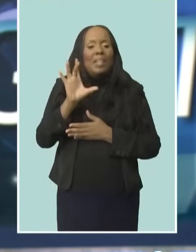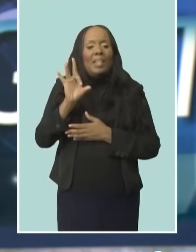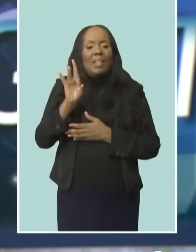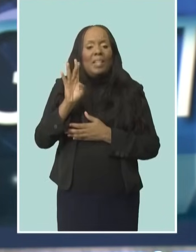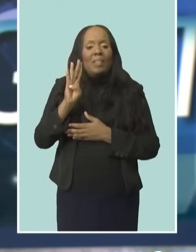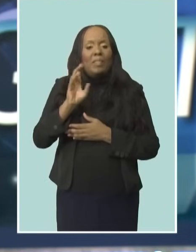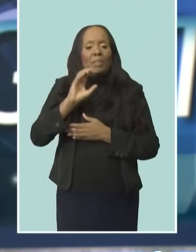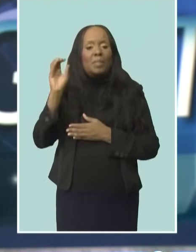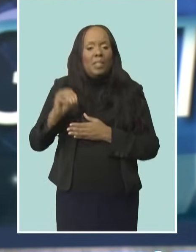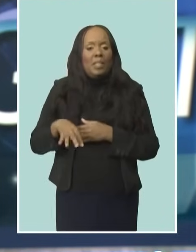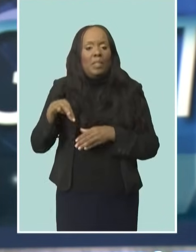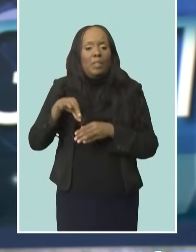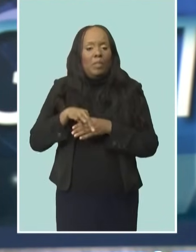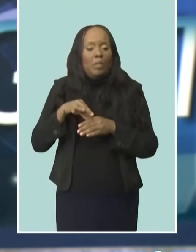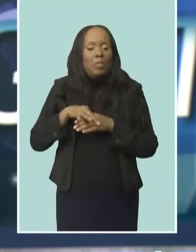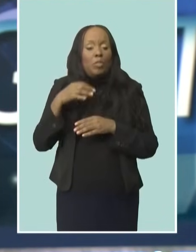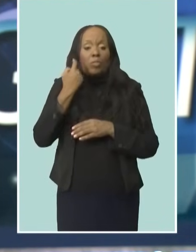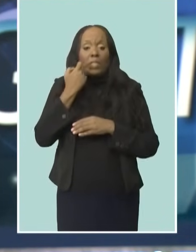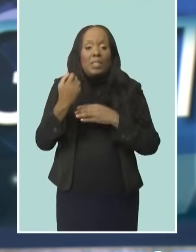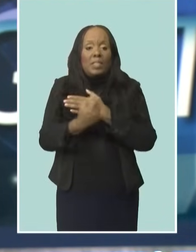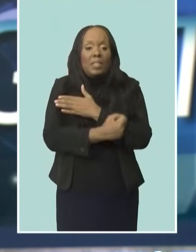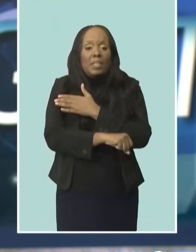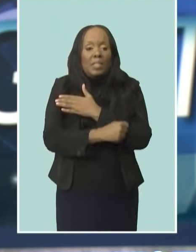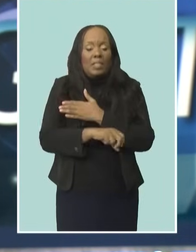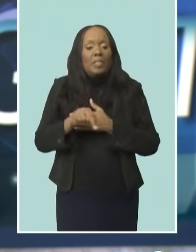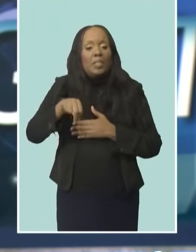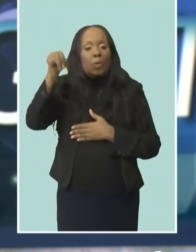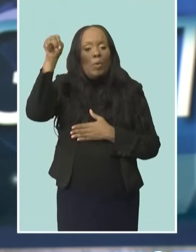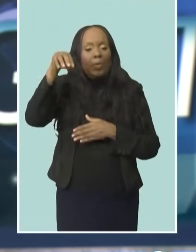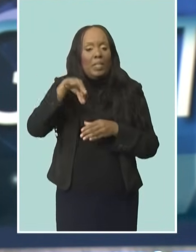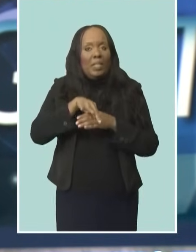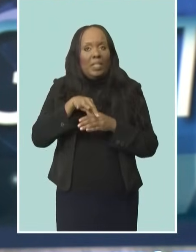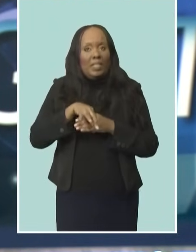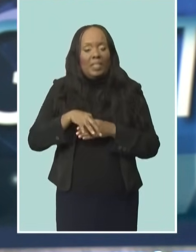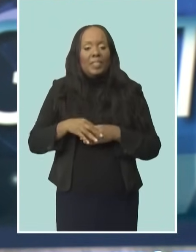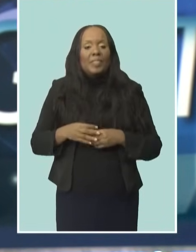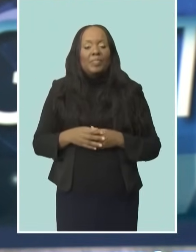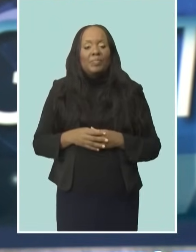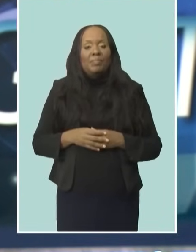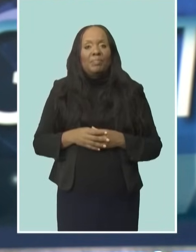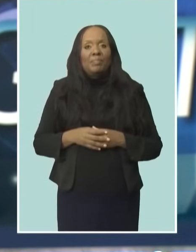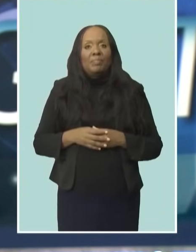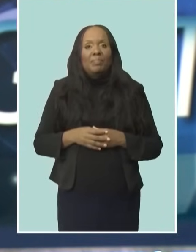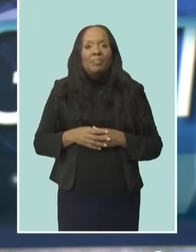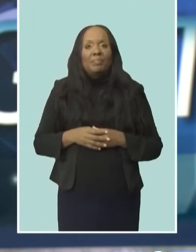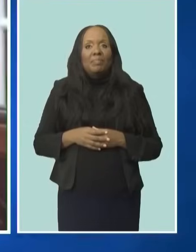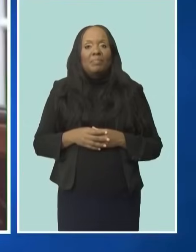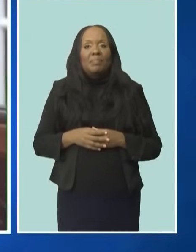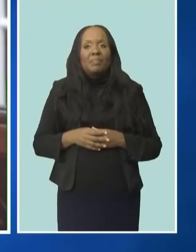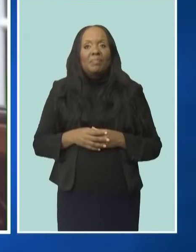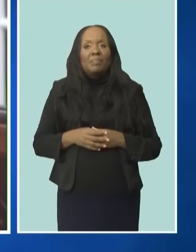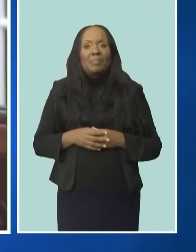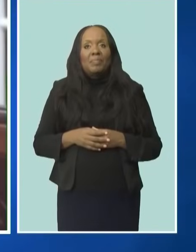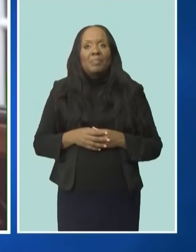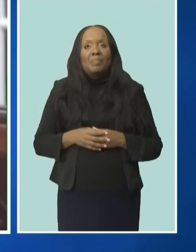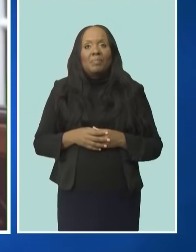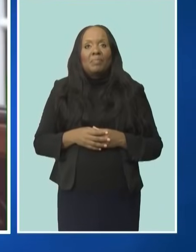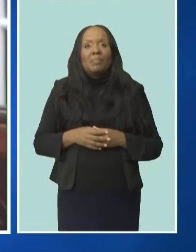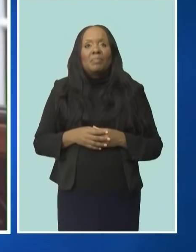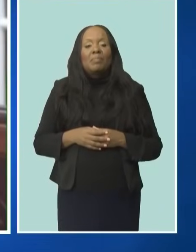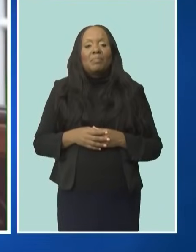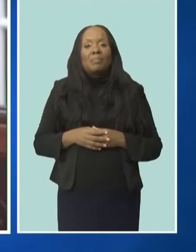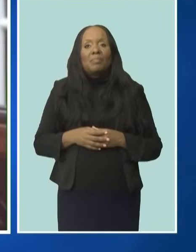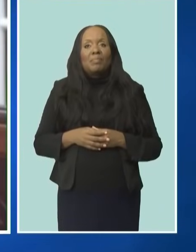secured 84% of the vote in the recently concluded St. James North by-election. Even though